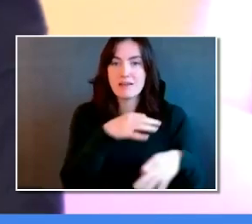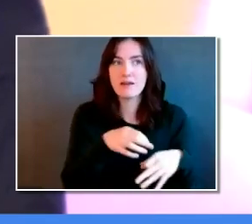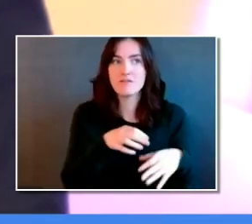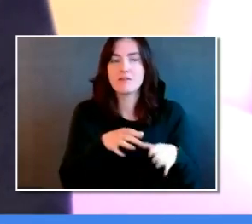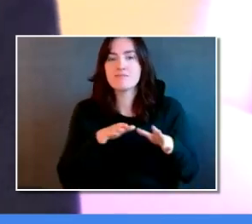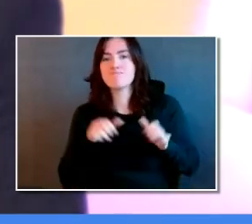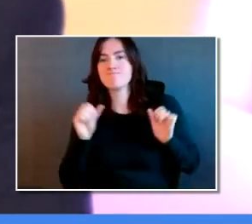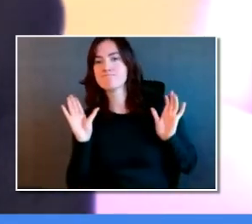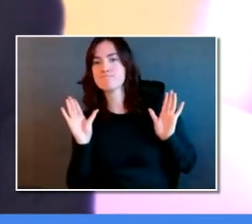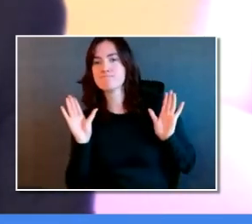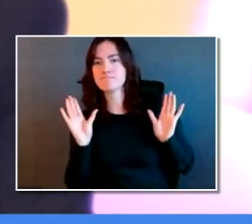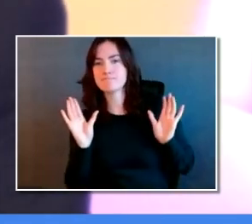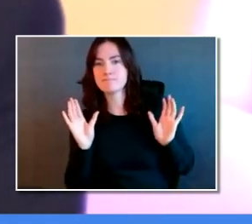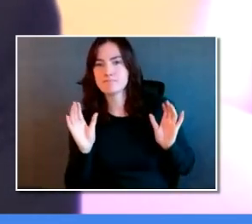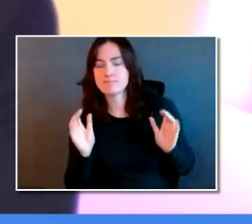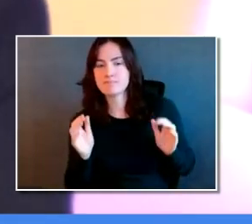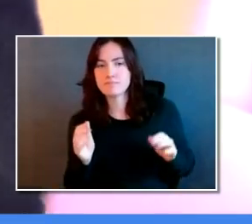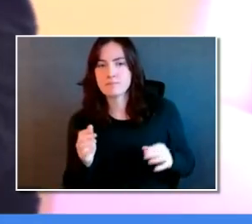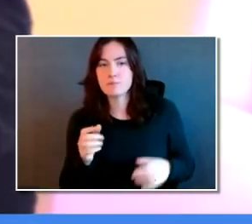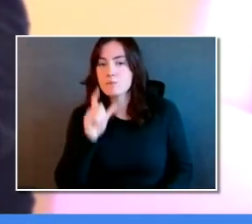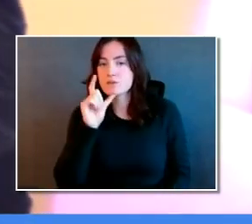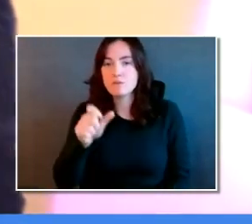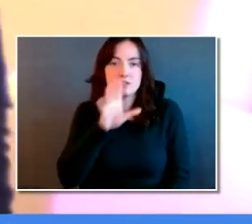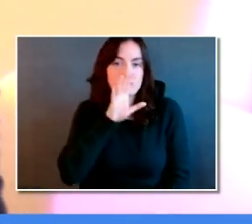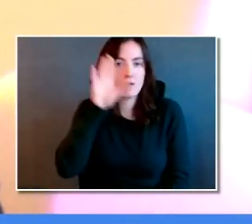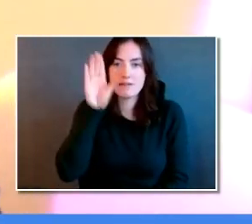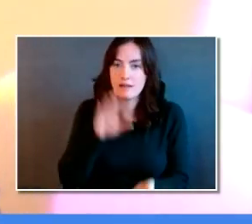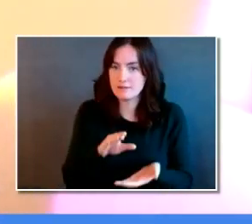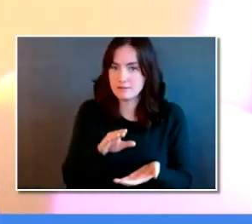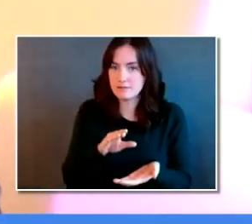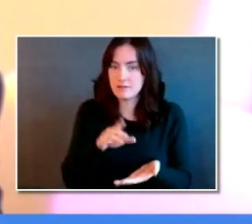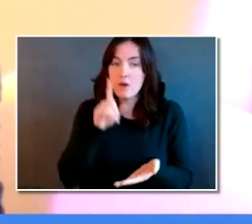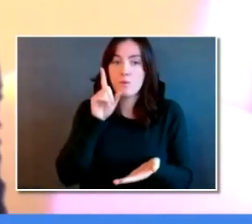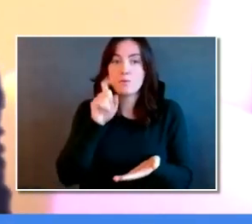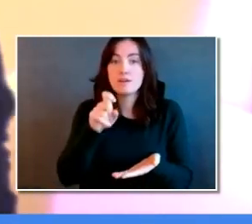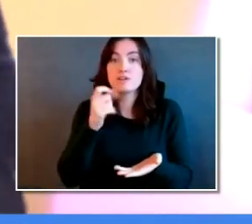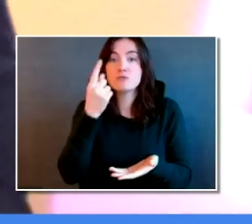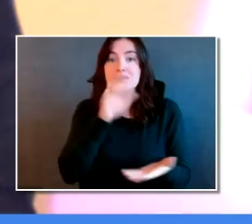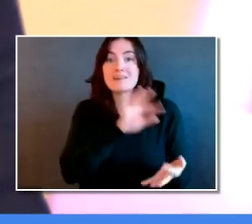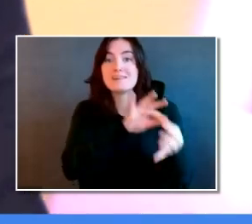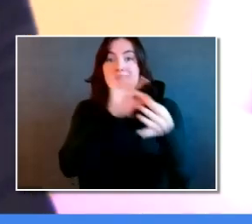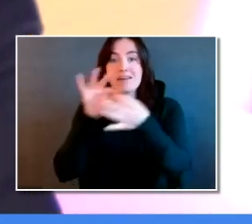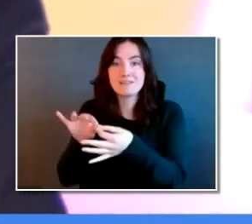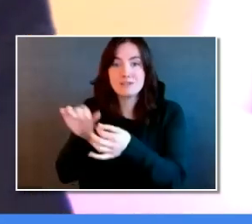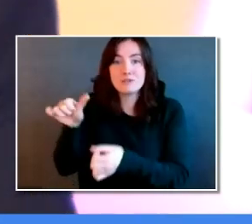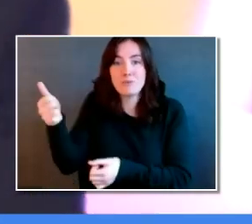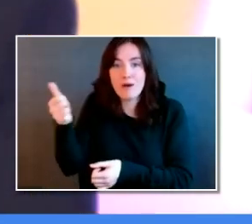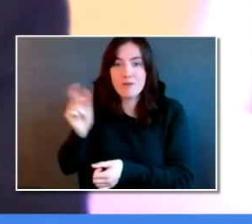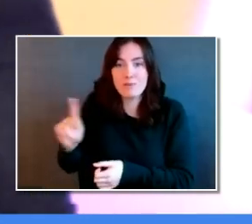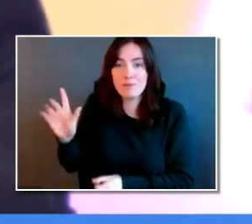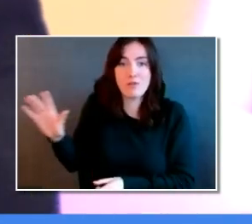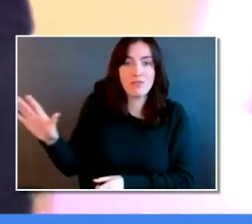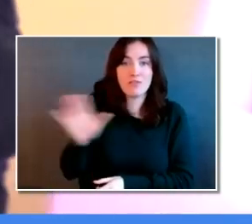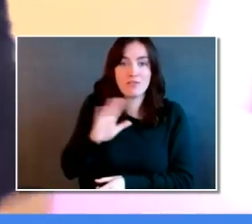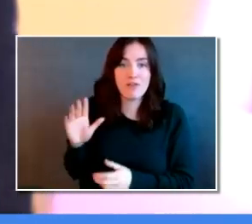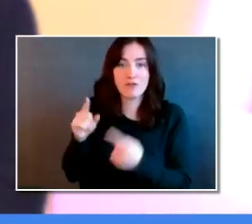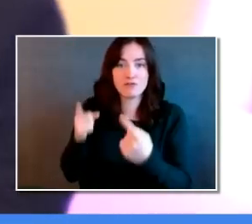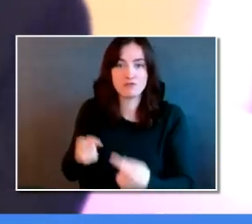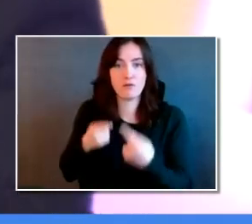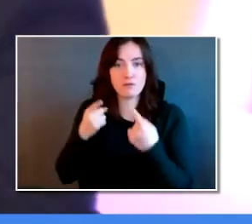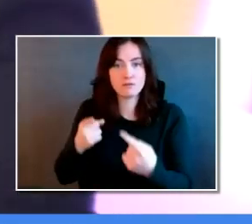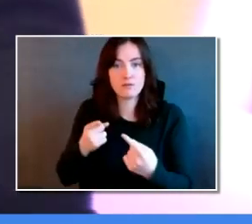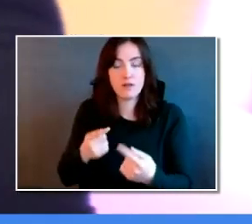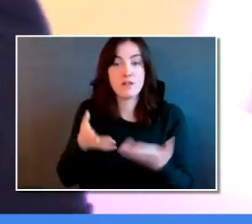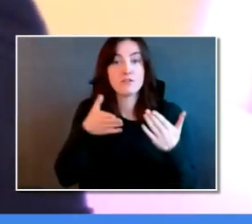So we don't need to talk less about it, but what we do need to do is connect it to the struggles of others. There's a way to talk about racial